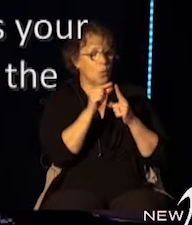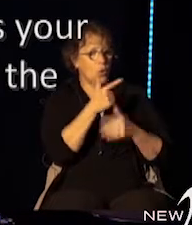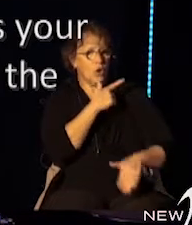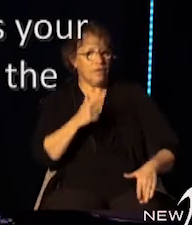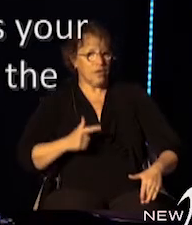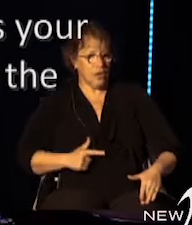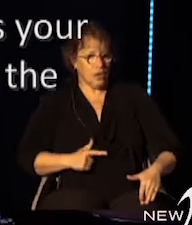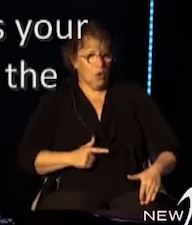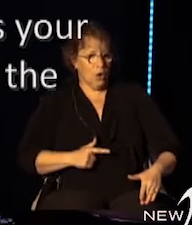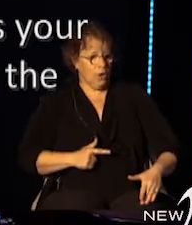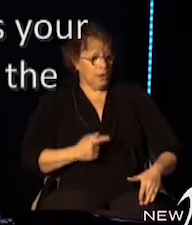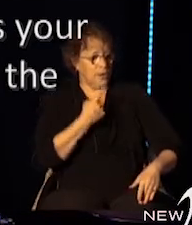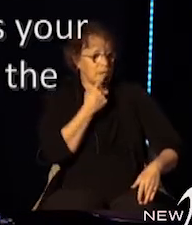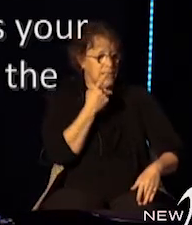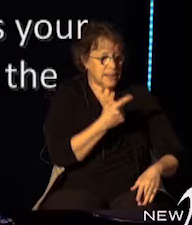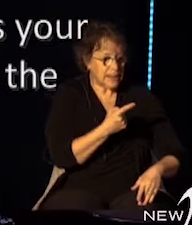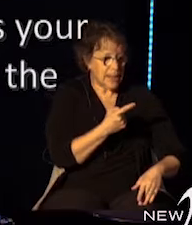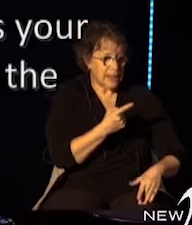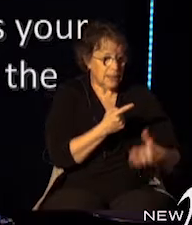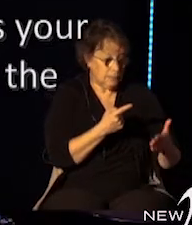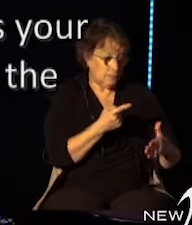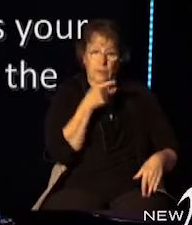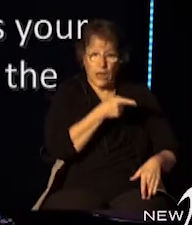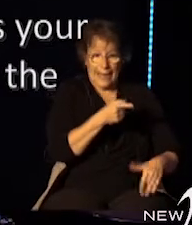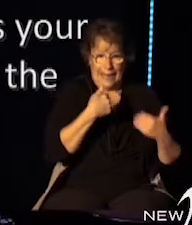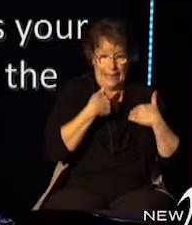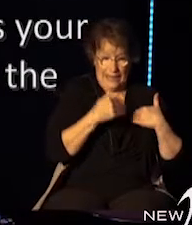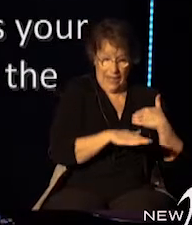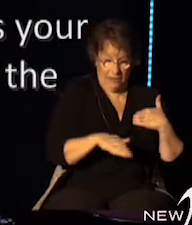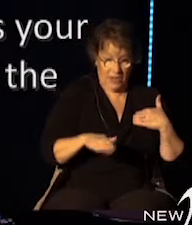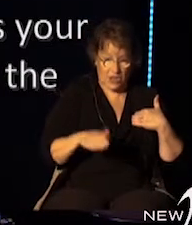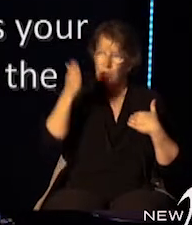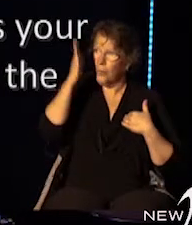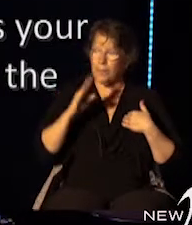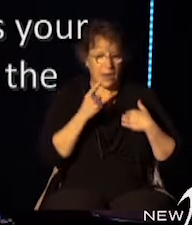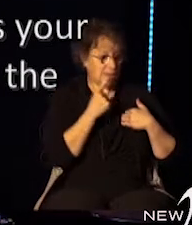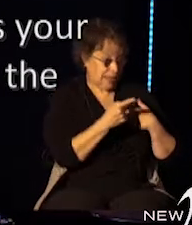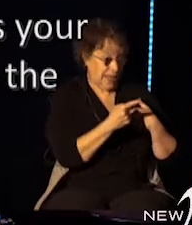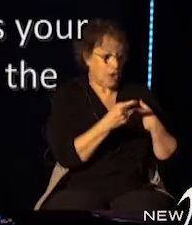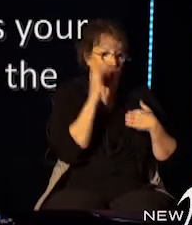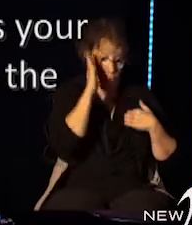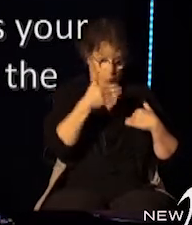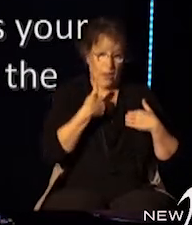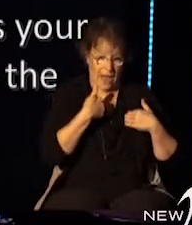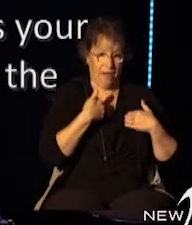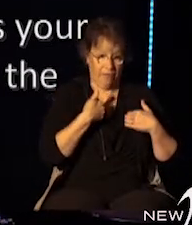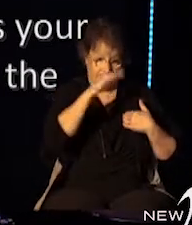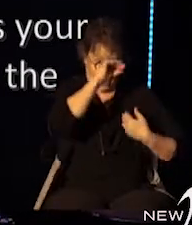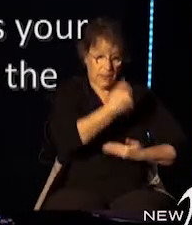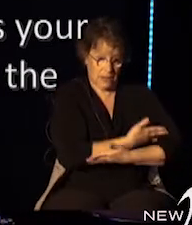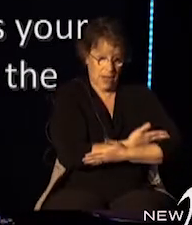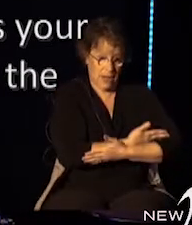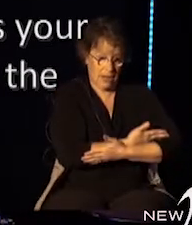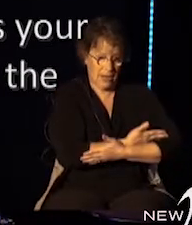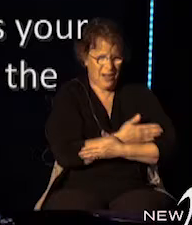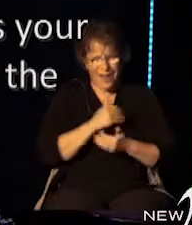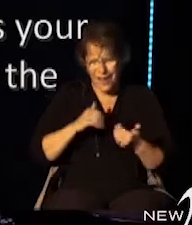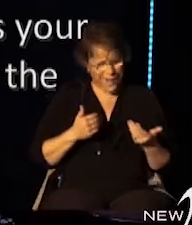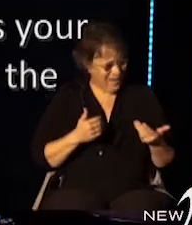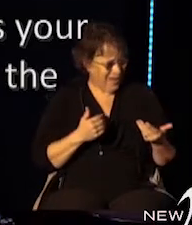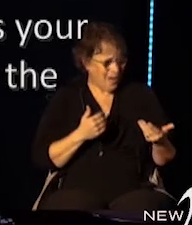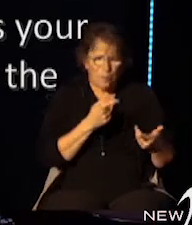heir. Abraham was stressing because he didn't have any kids. How could God make his line into a great nation if God wouldn't bless him with